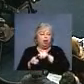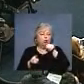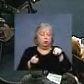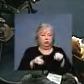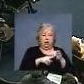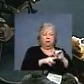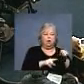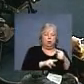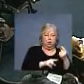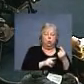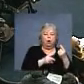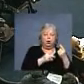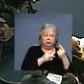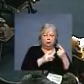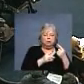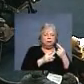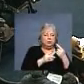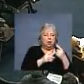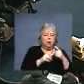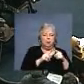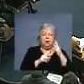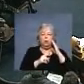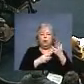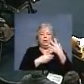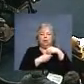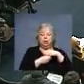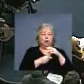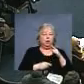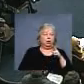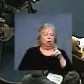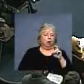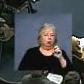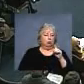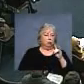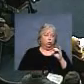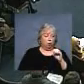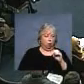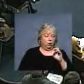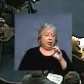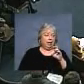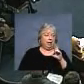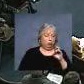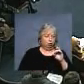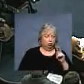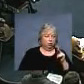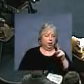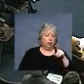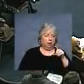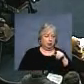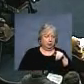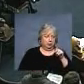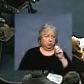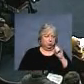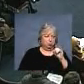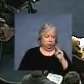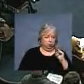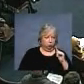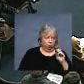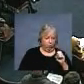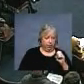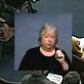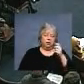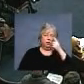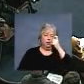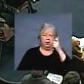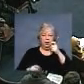include the Brody Creek Point, I think is the name of it. Pending. That's pending, because the zoning has not been approved for